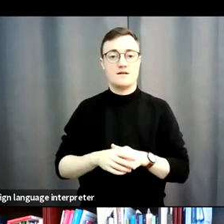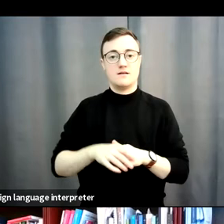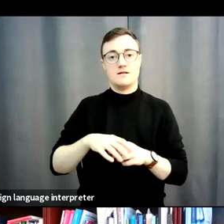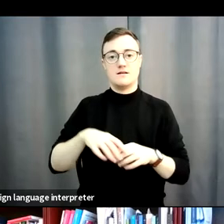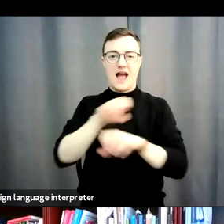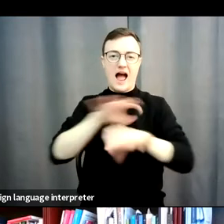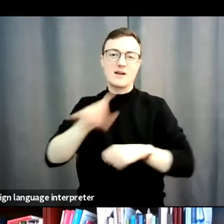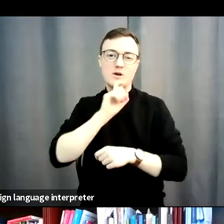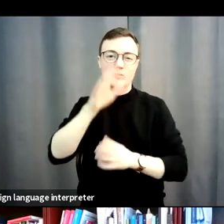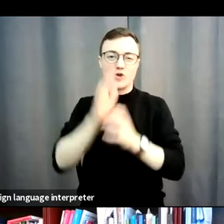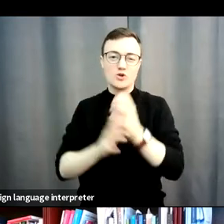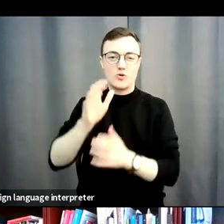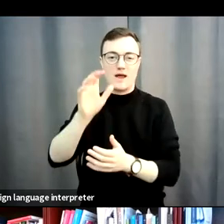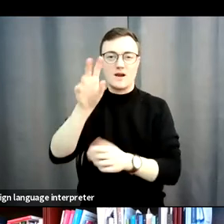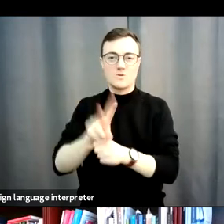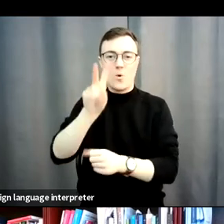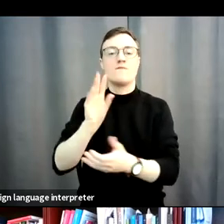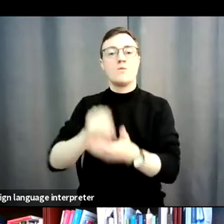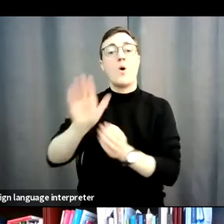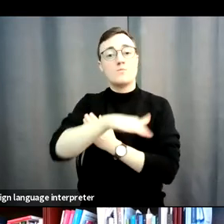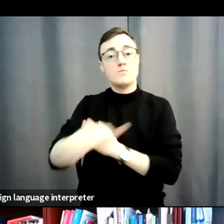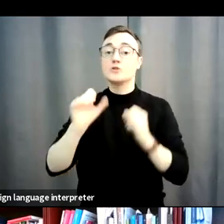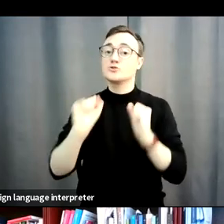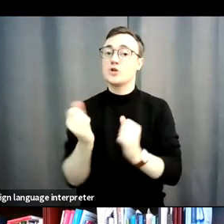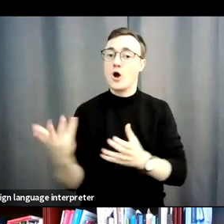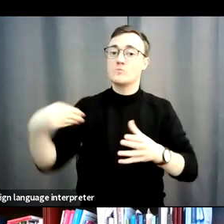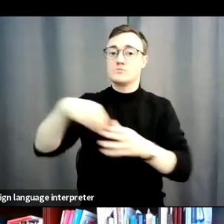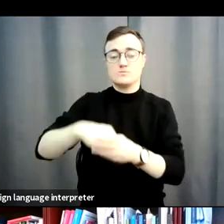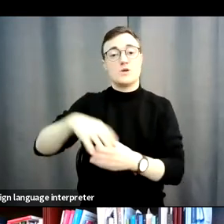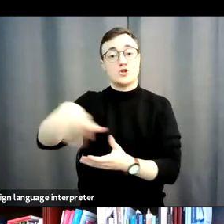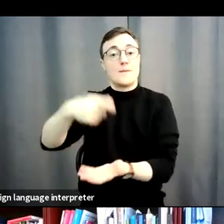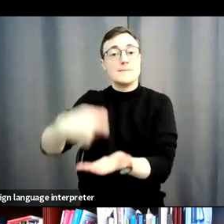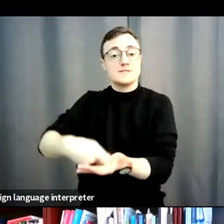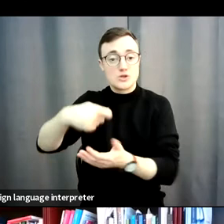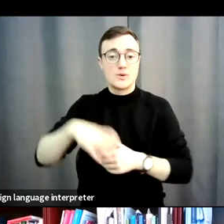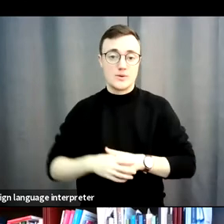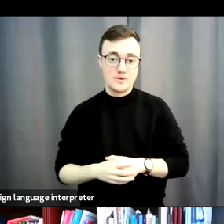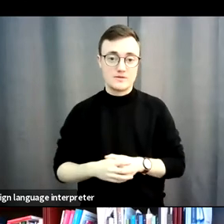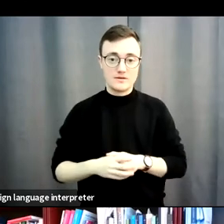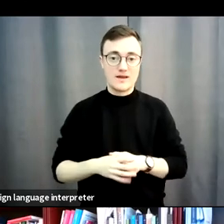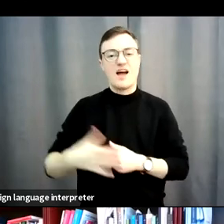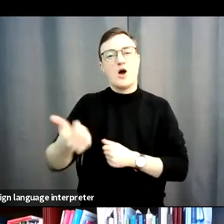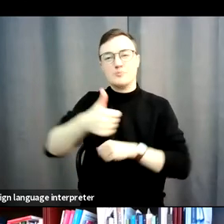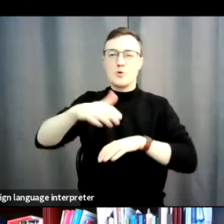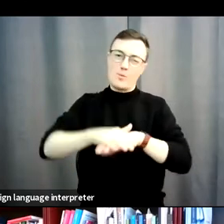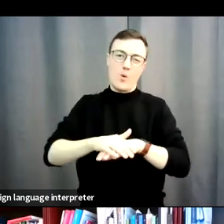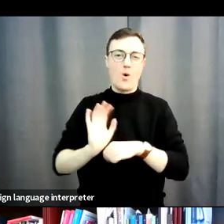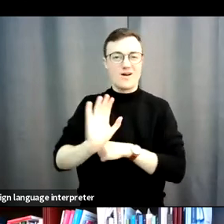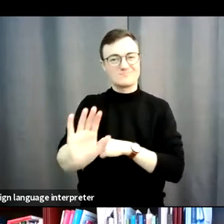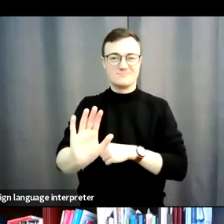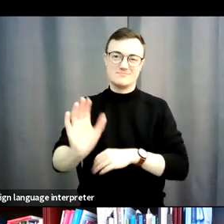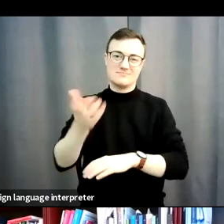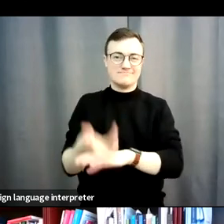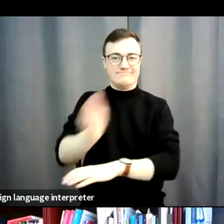be included in decision-making processes in a manner consistent with their evolving capacities. They should be provided